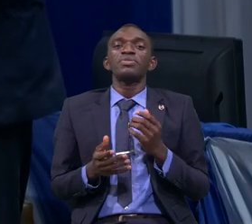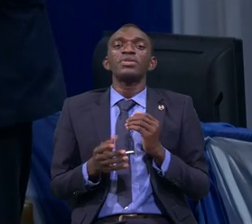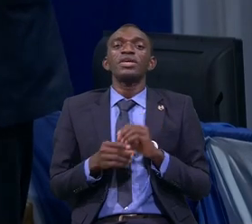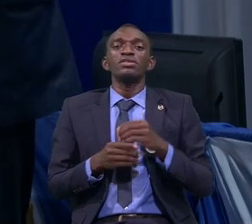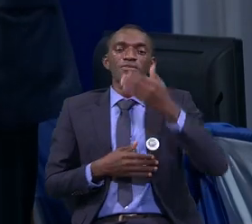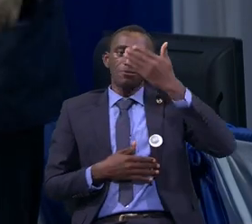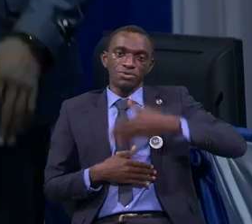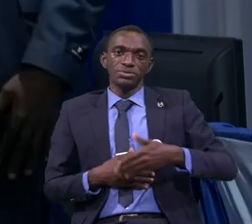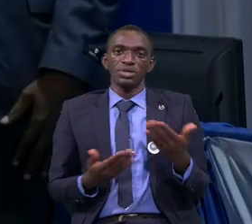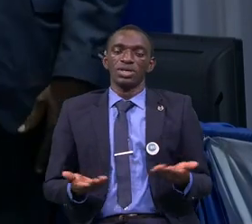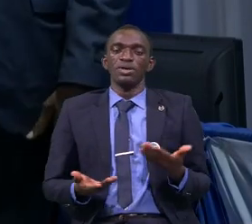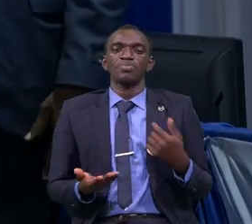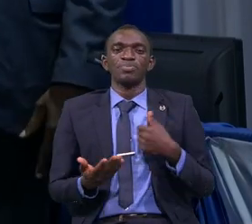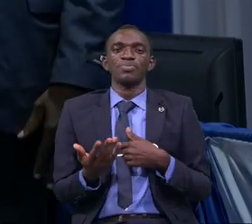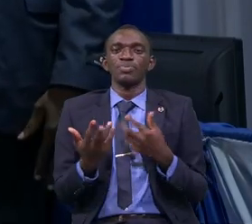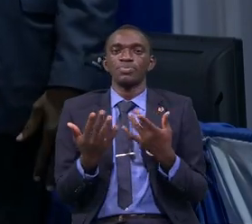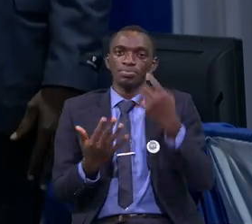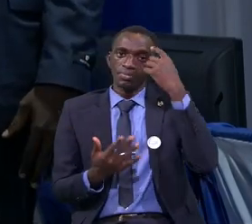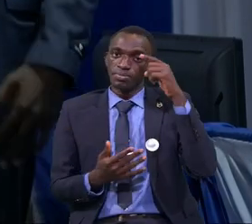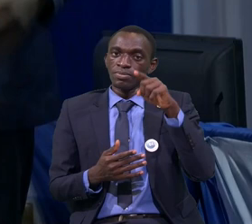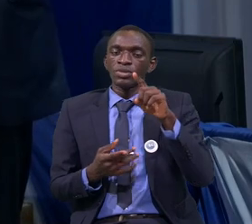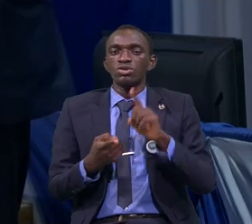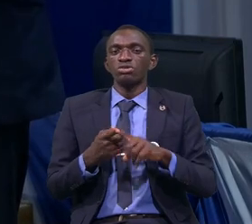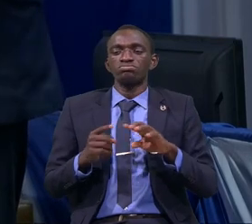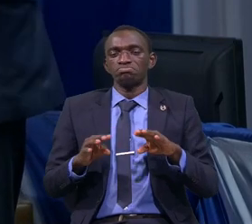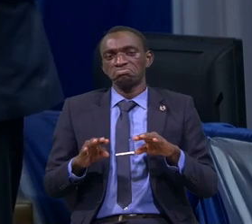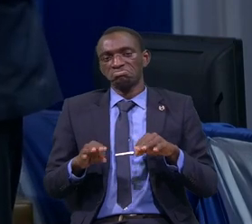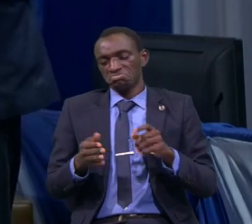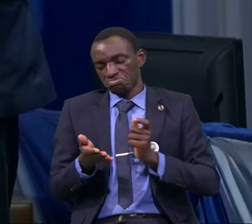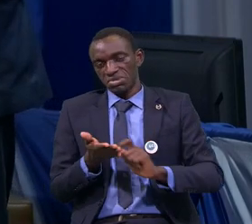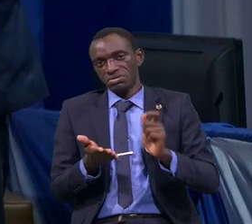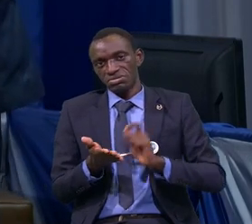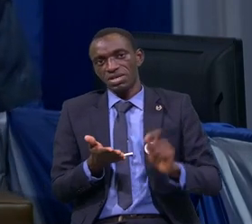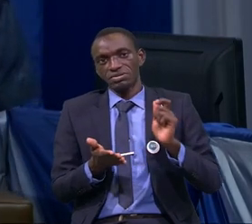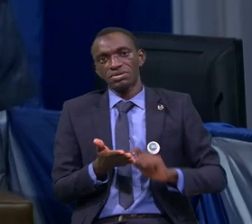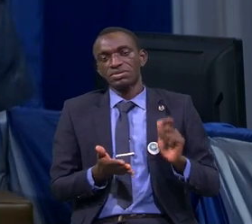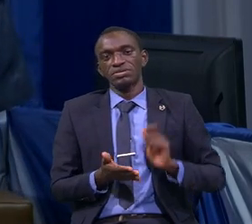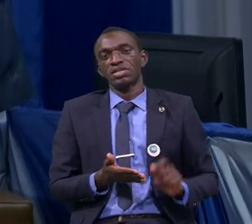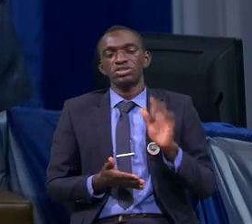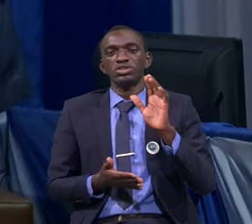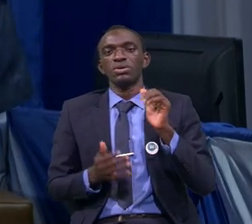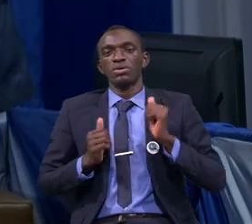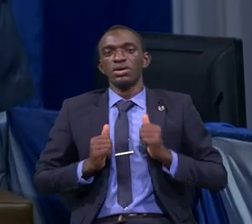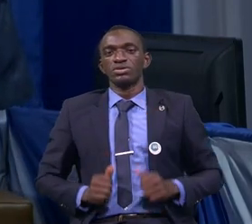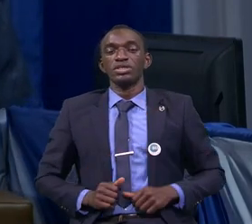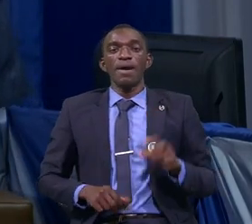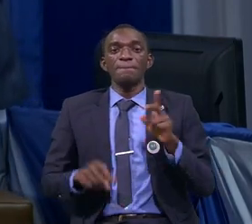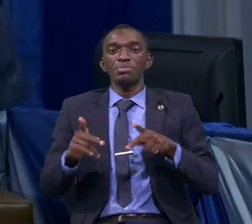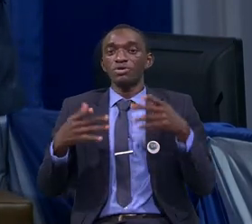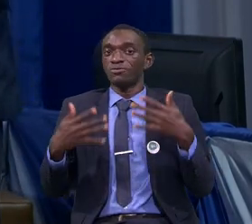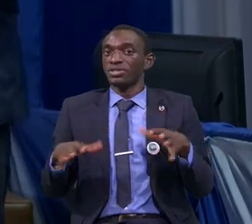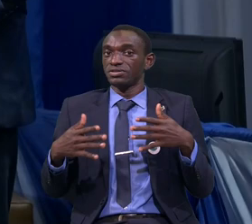you to give your address. Then those who are finished and the believers who are